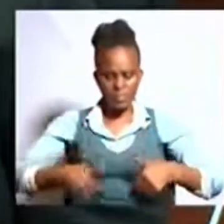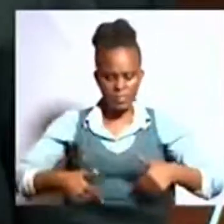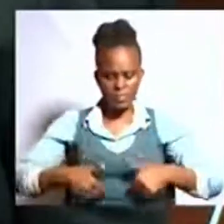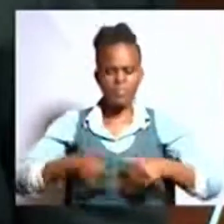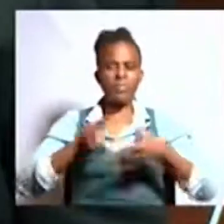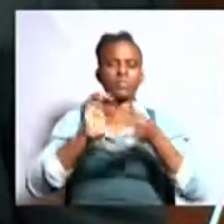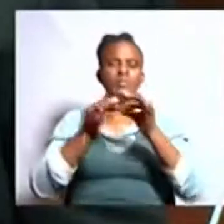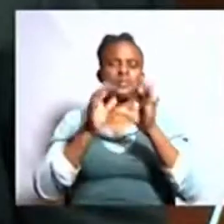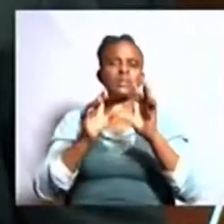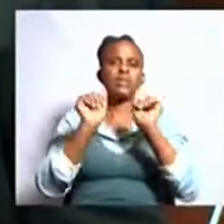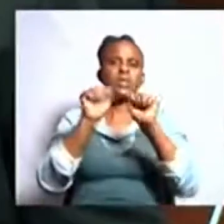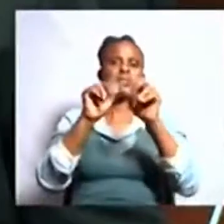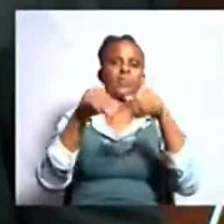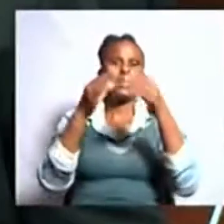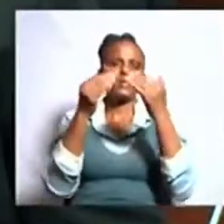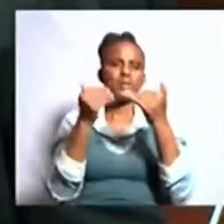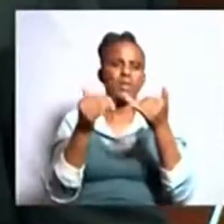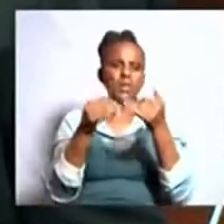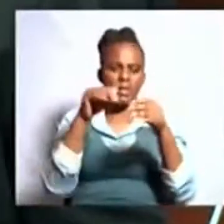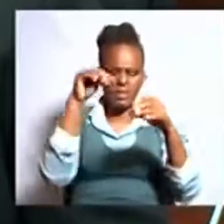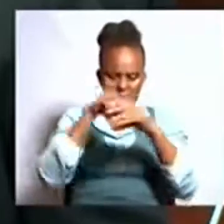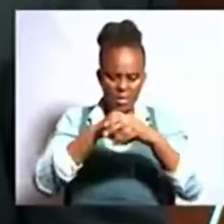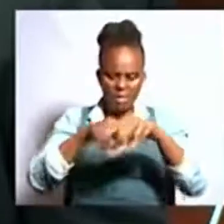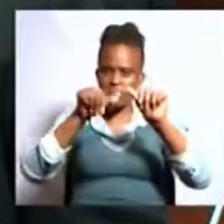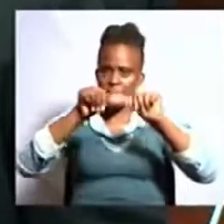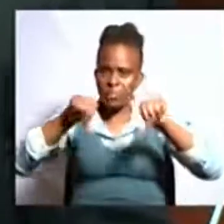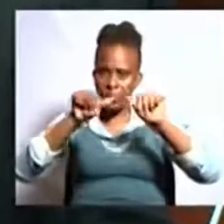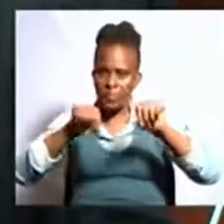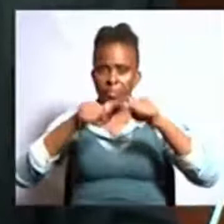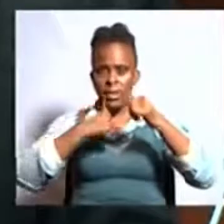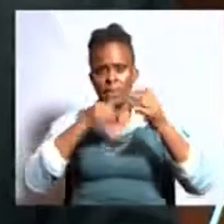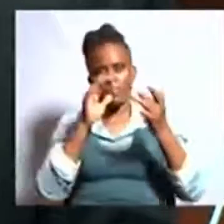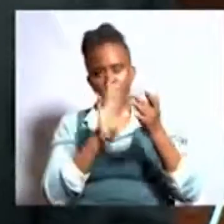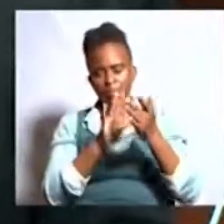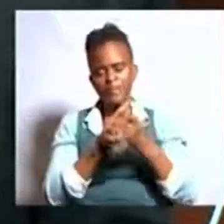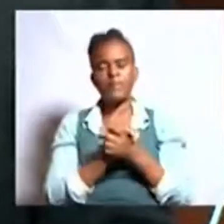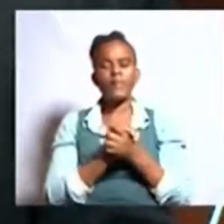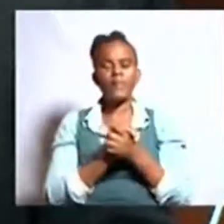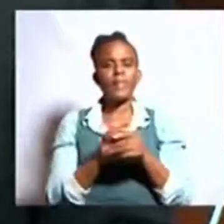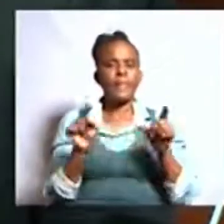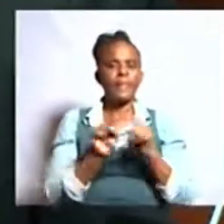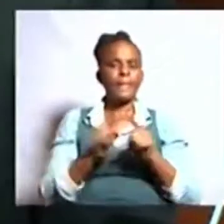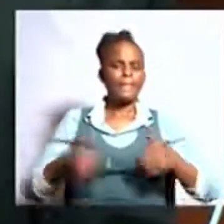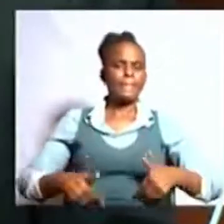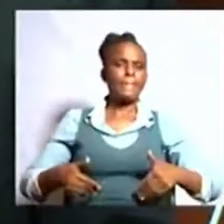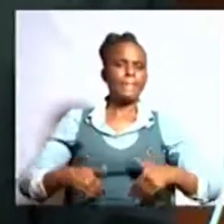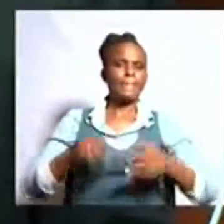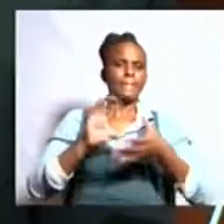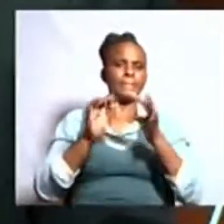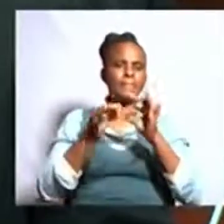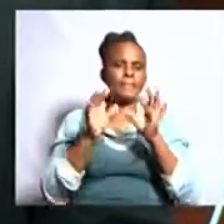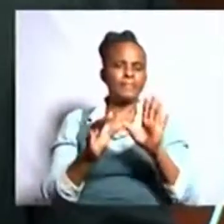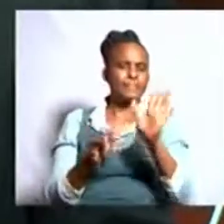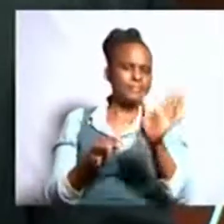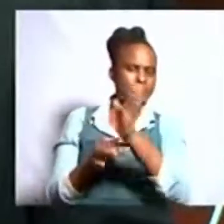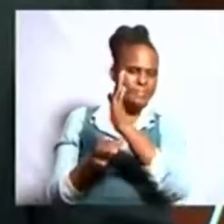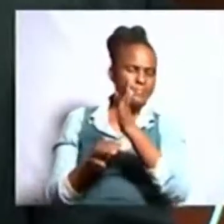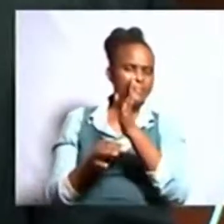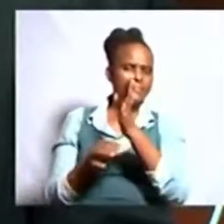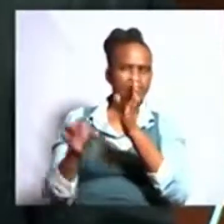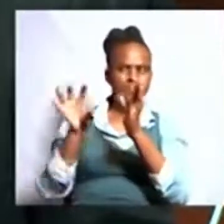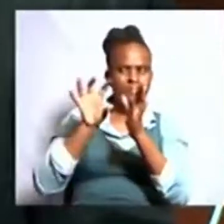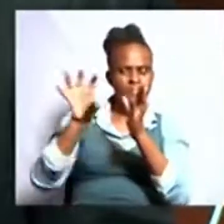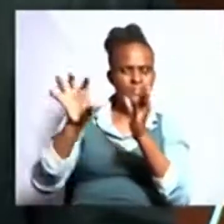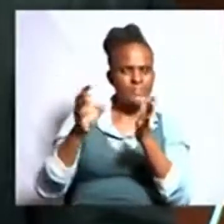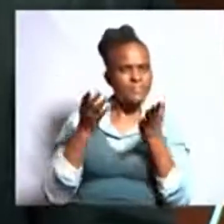able to provide. We have the internal real- auditor. We have internal auditor and youth coordinator. They are there. Provincial youth coordinator. They